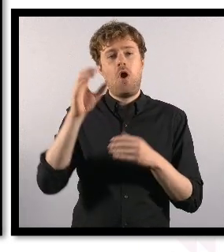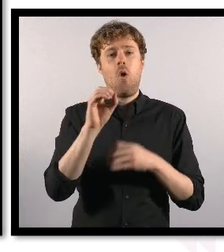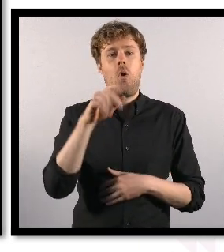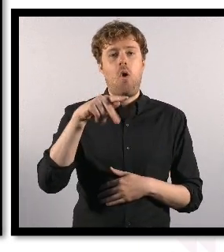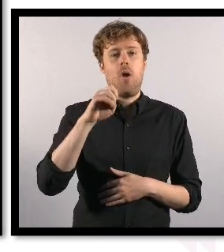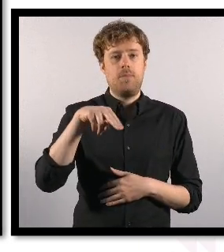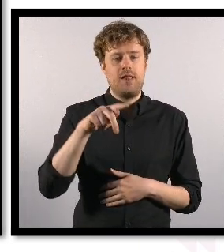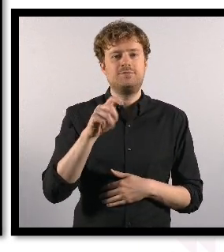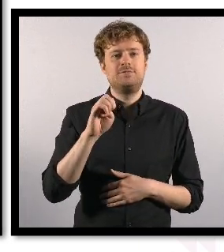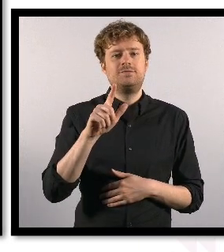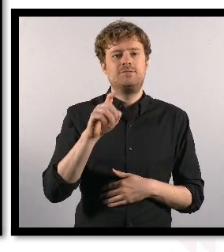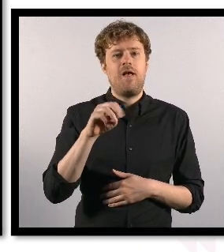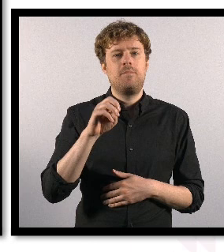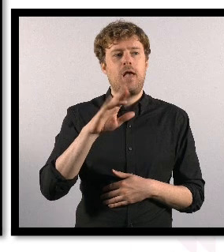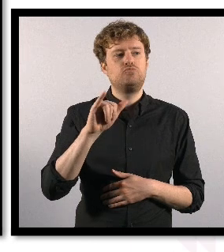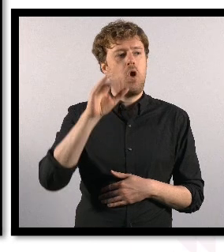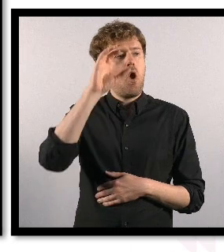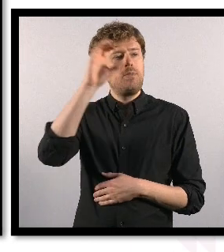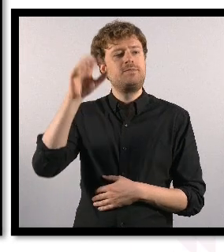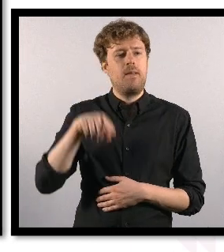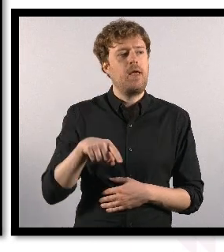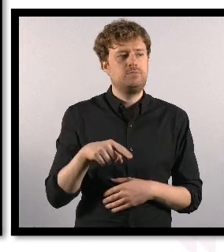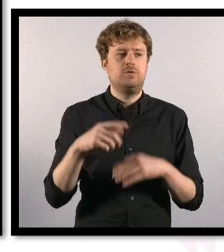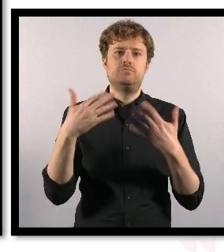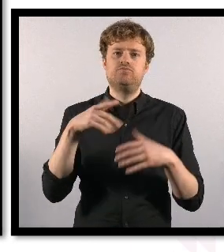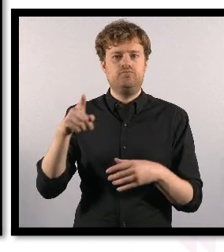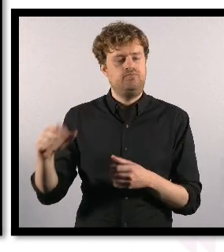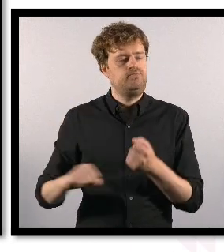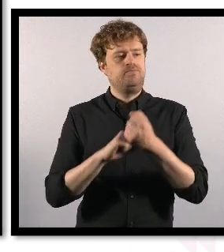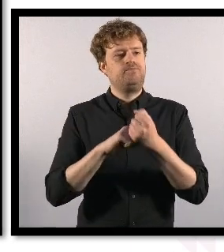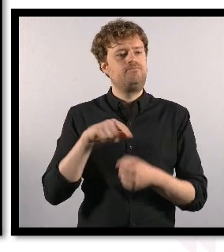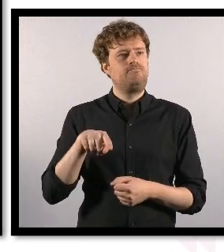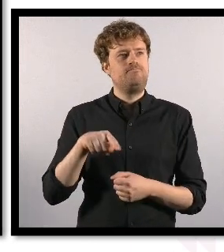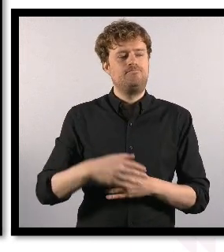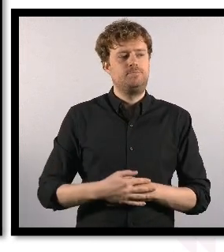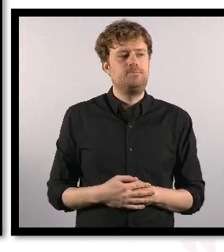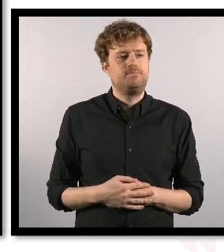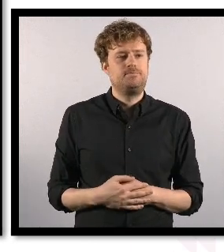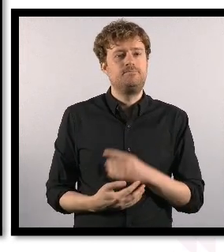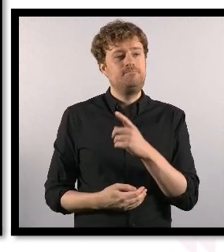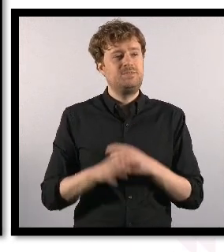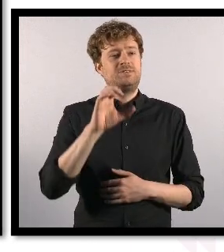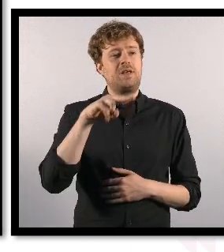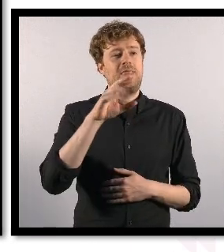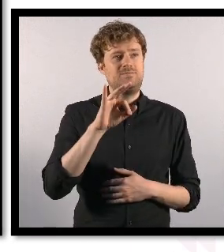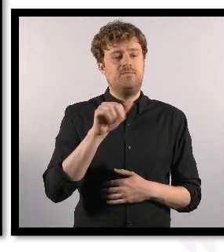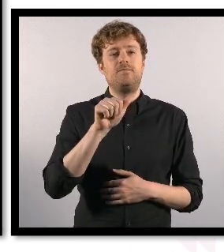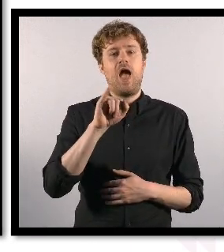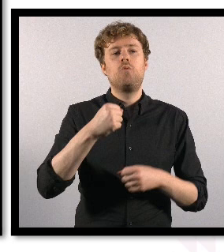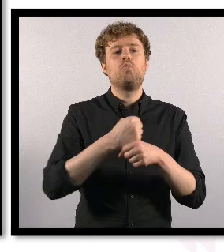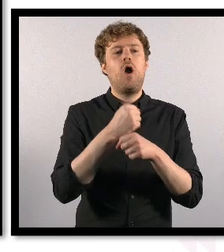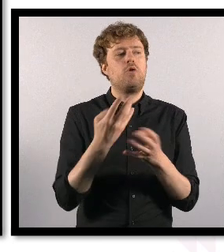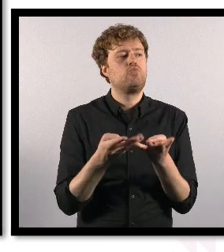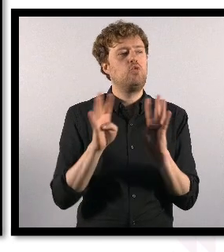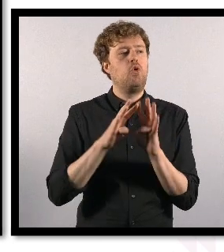the CNCF AI working group has made. There's a really good white paper showing that there's lots of progress already because we've got such a strong foundation. We've